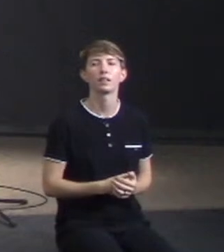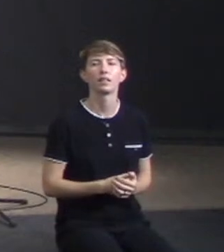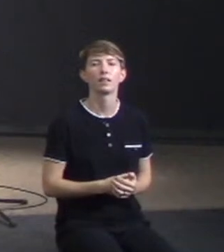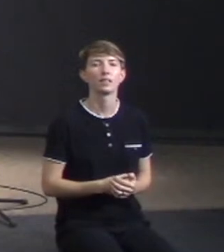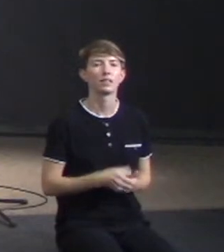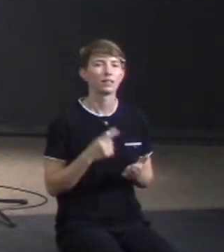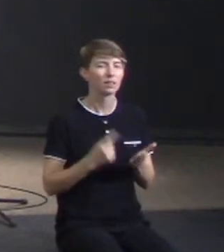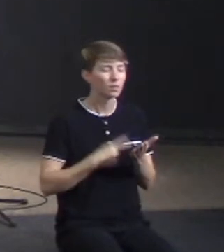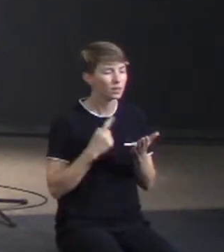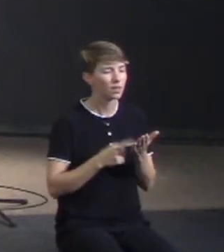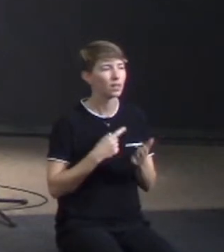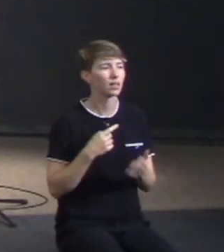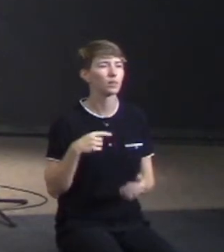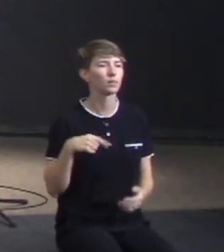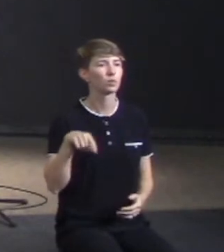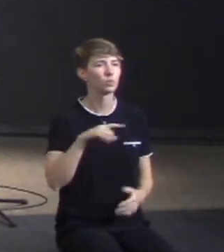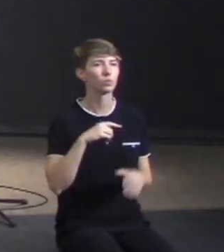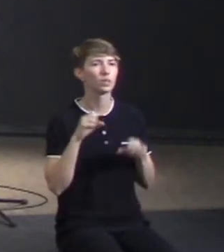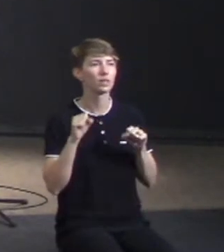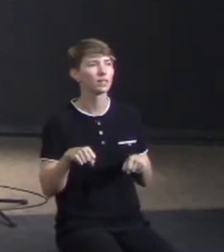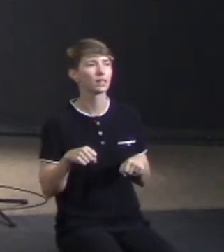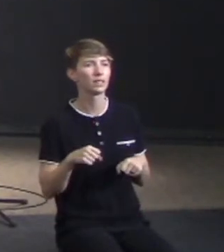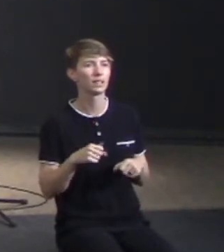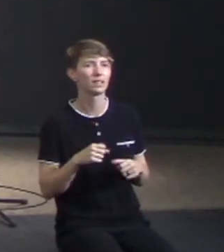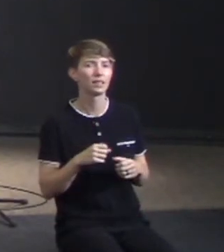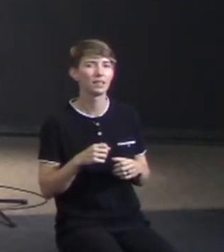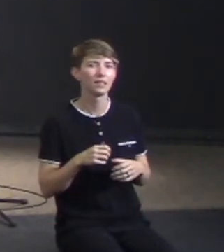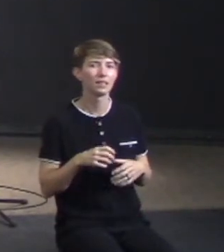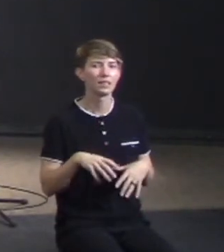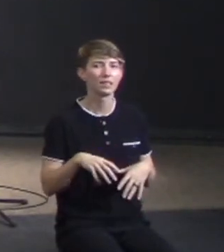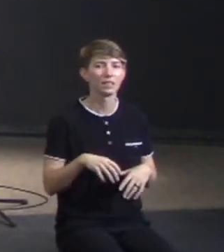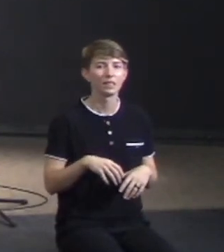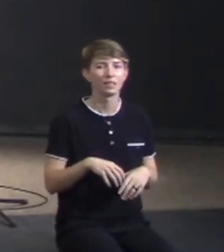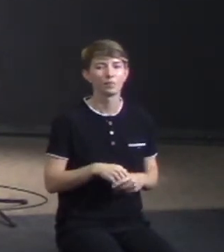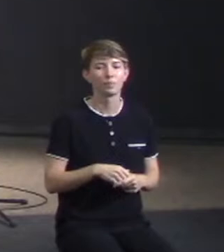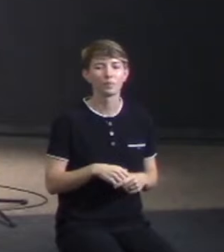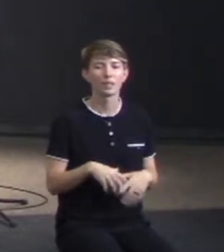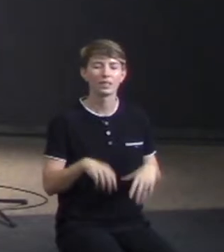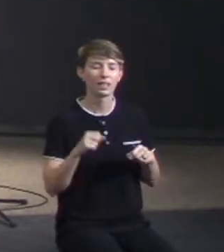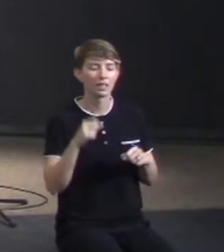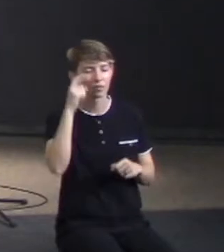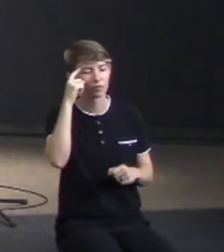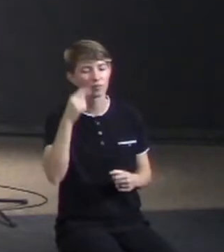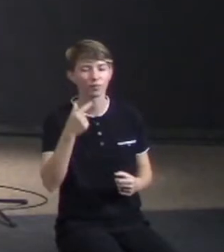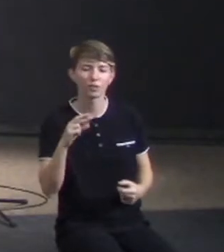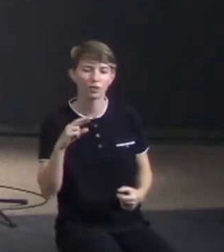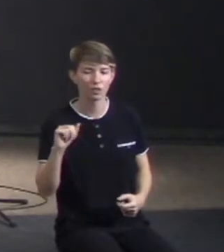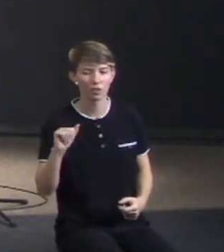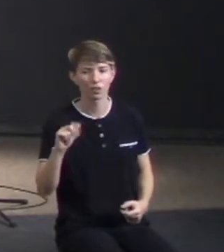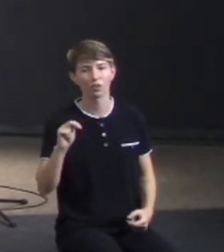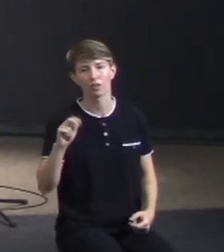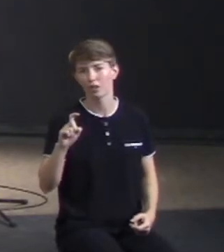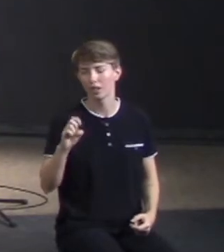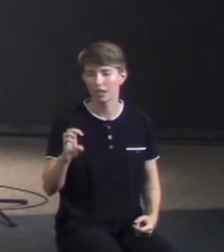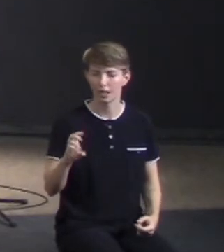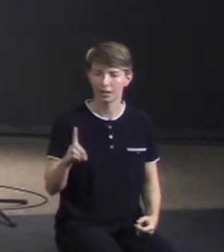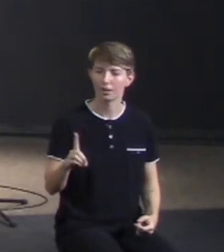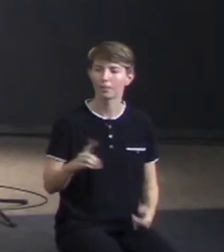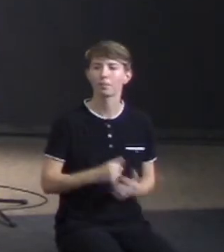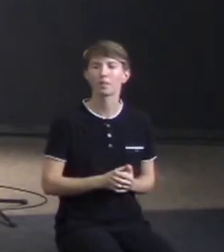sometimes we can, you know, take that grace for granted. And I definitely did, you know, that week. So I encourage you guys